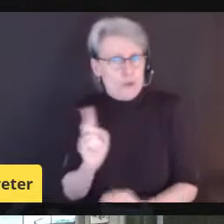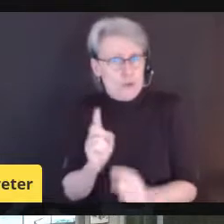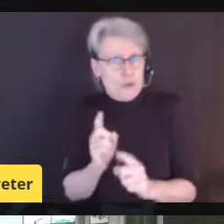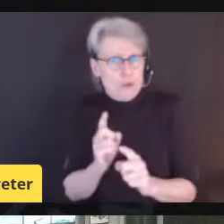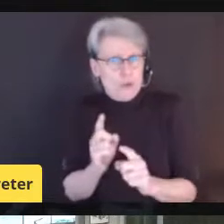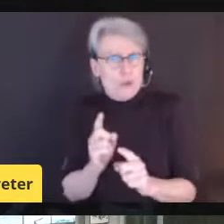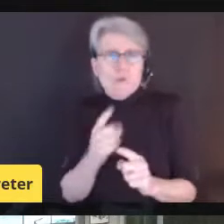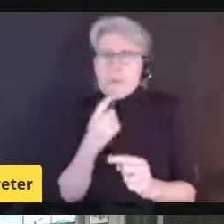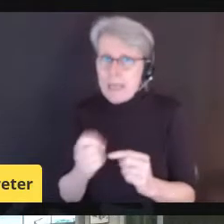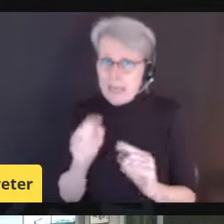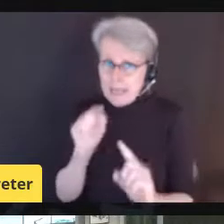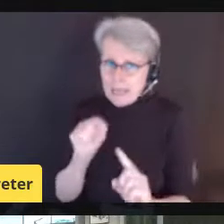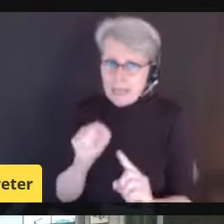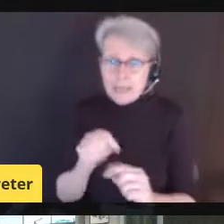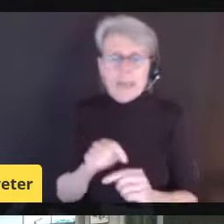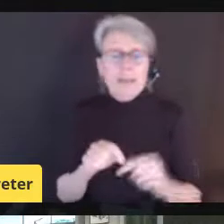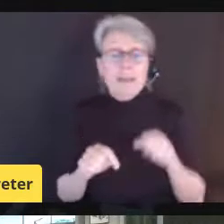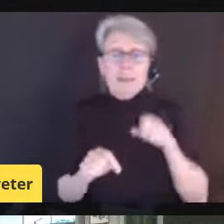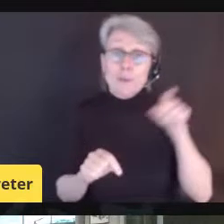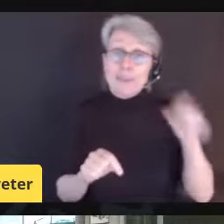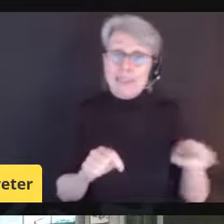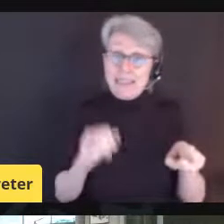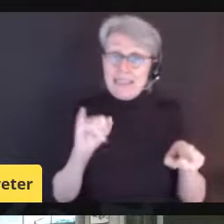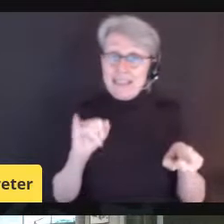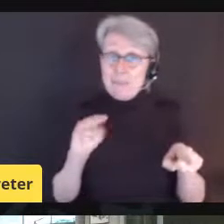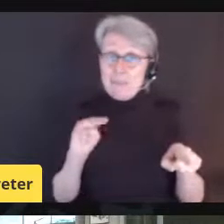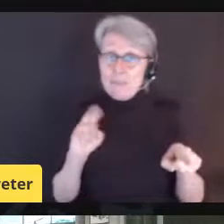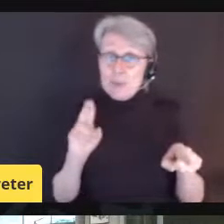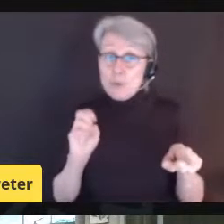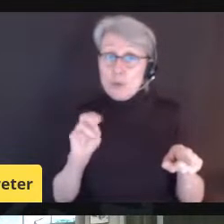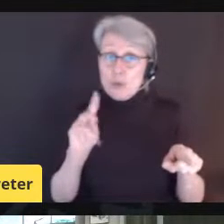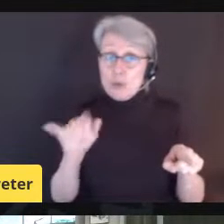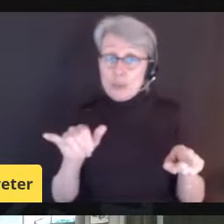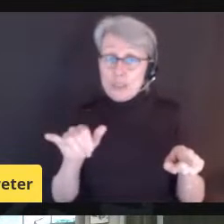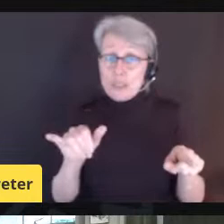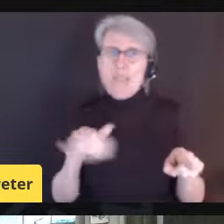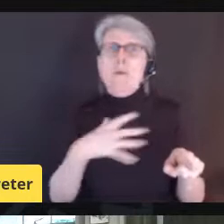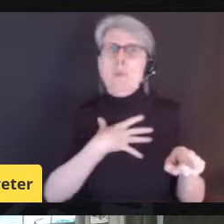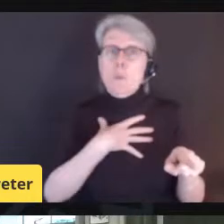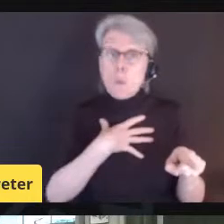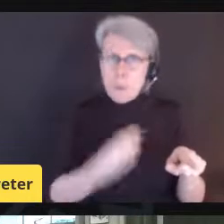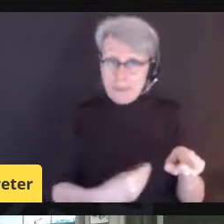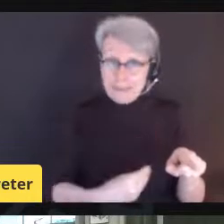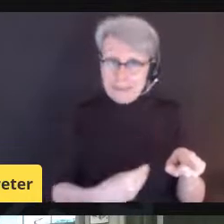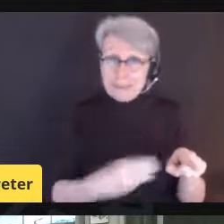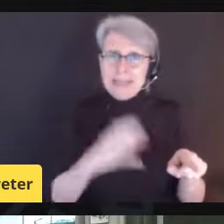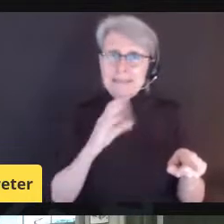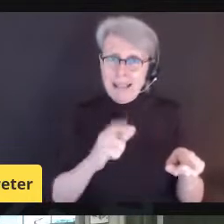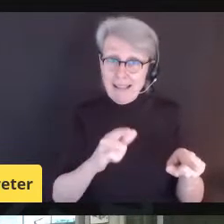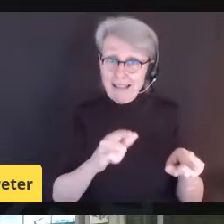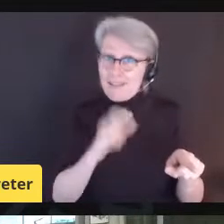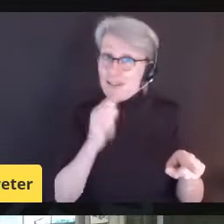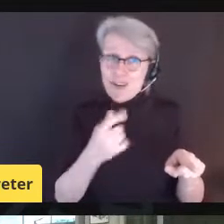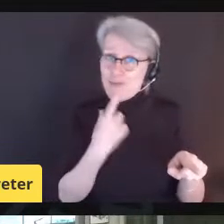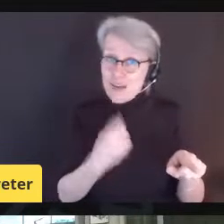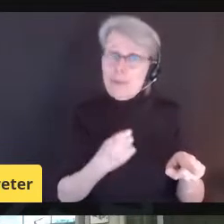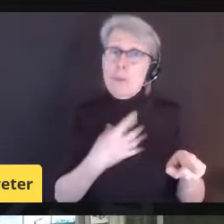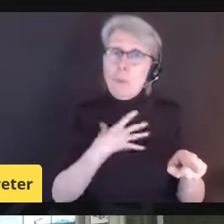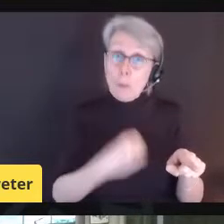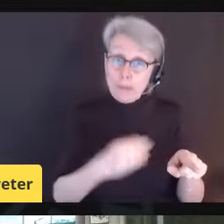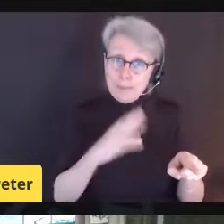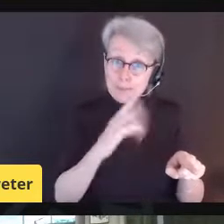red blood cells. Then immunology is a study of white blood cells, to be exact, and